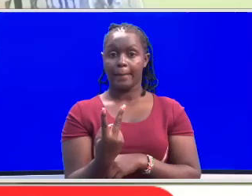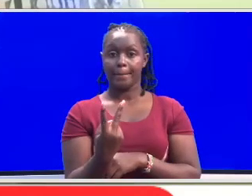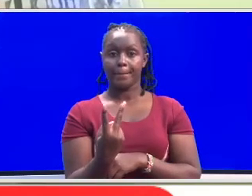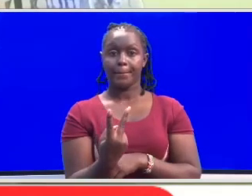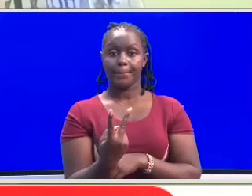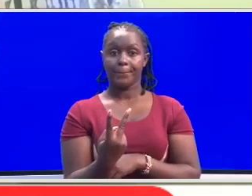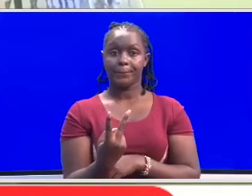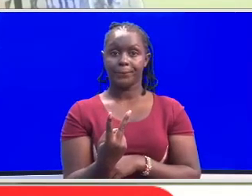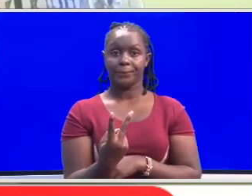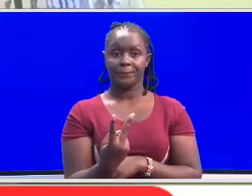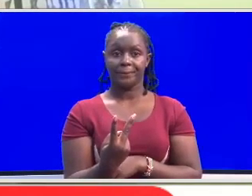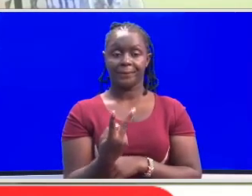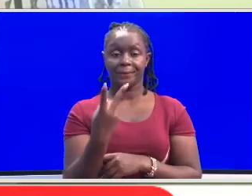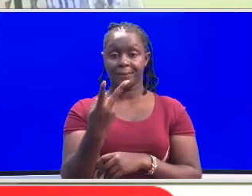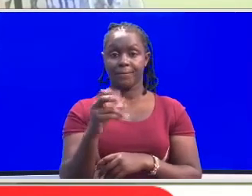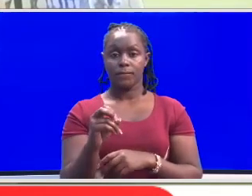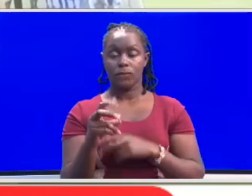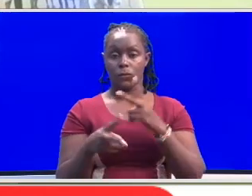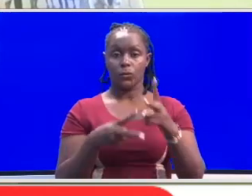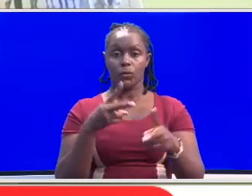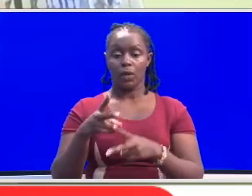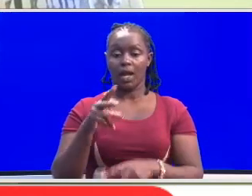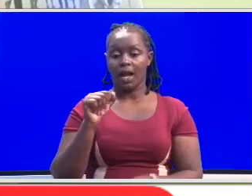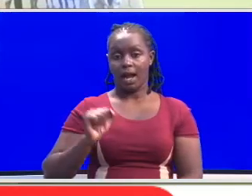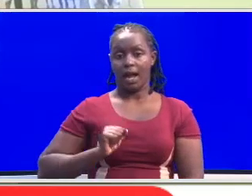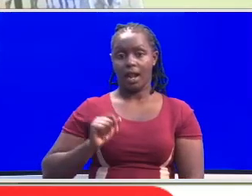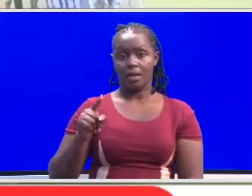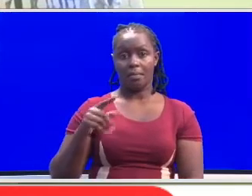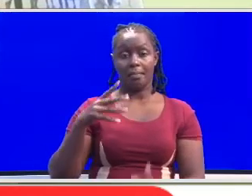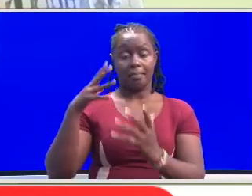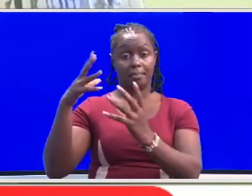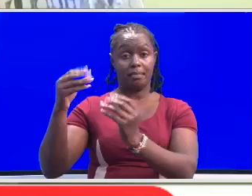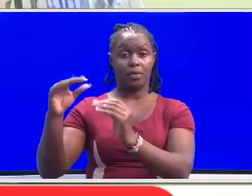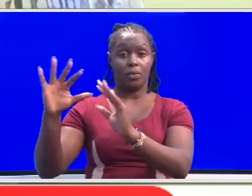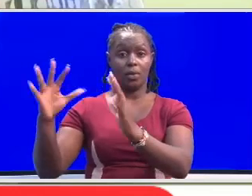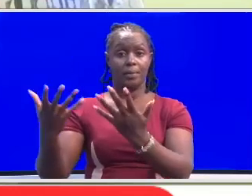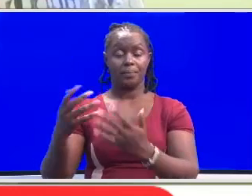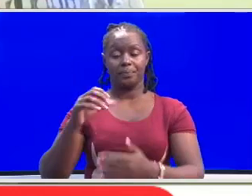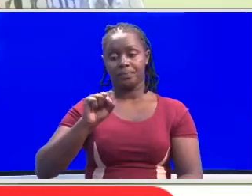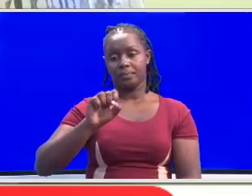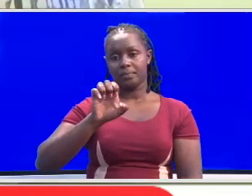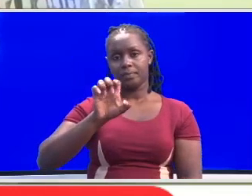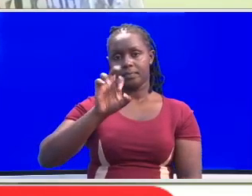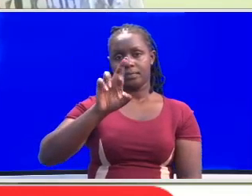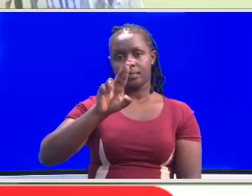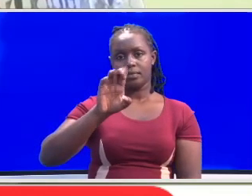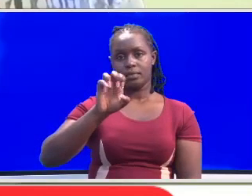February 2022. She was on her way to Sirembe Trading Center